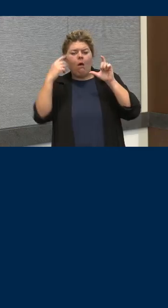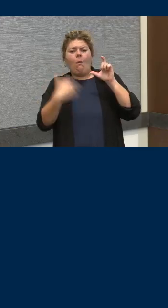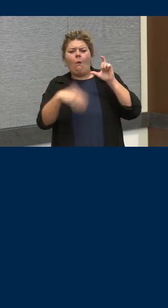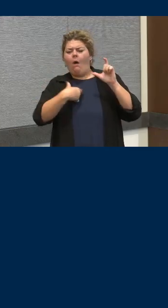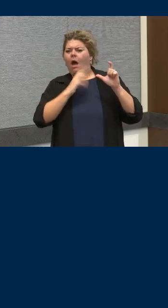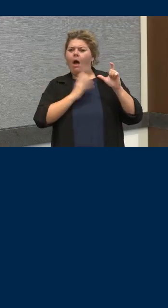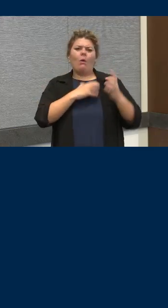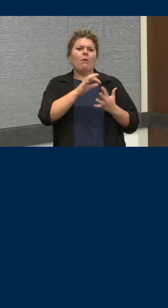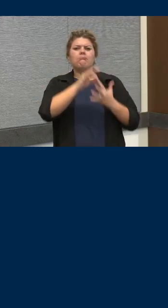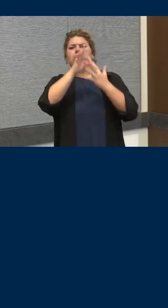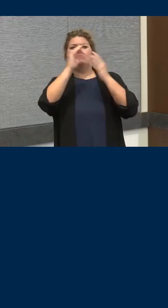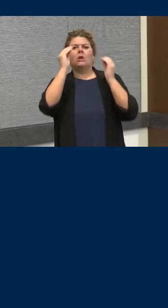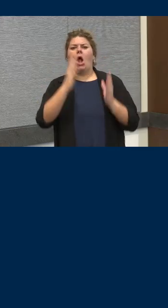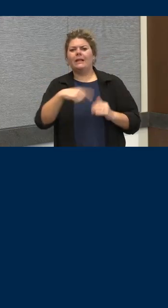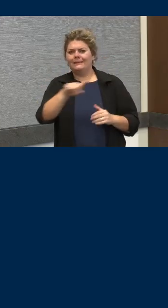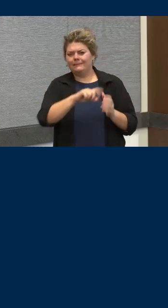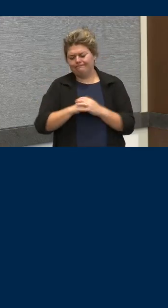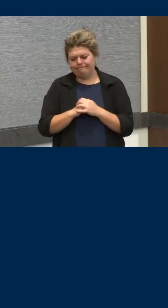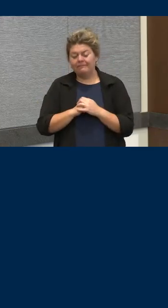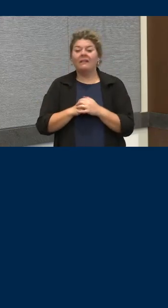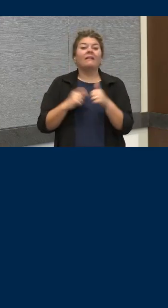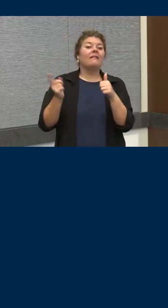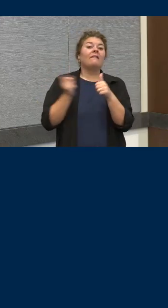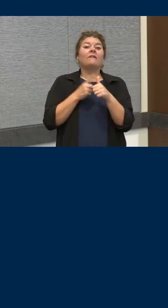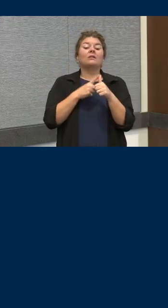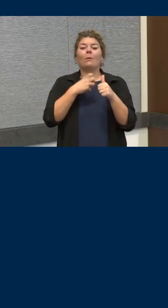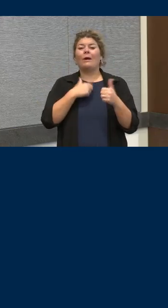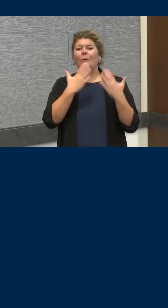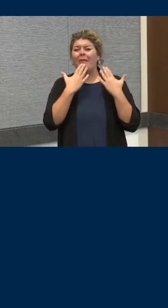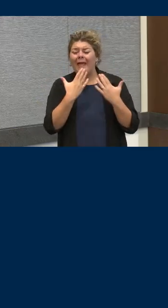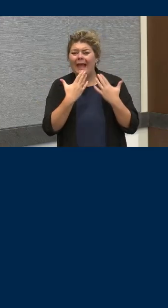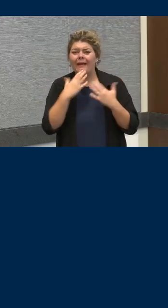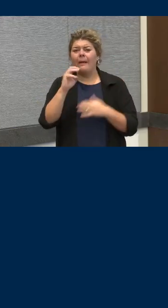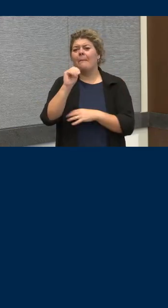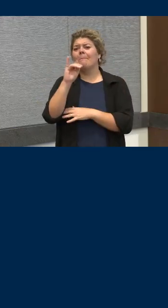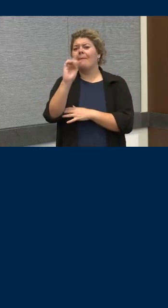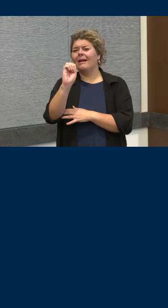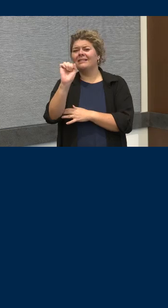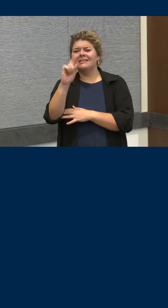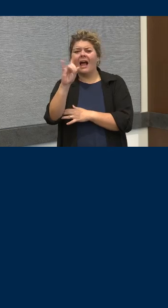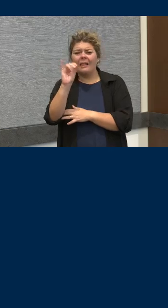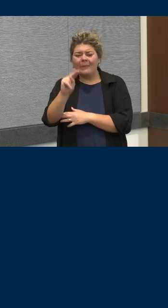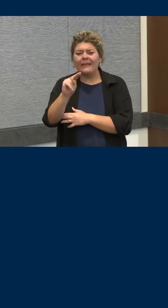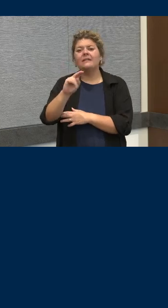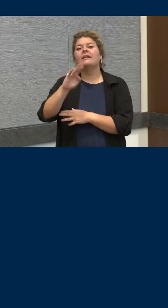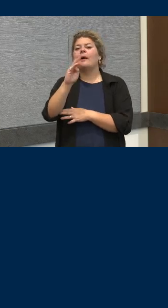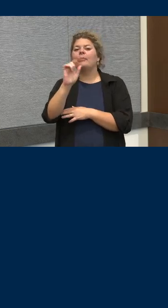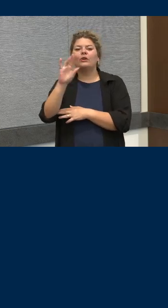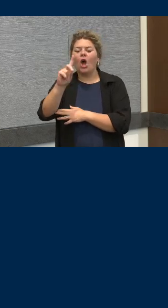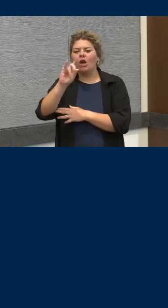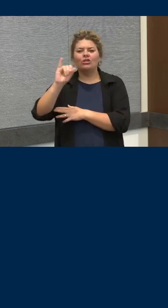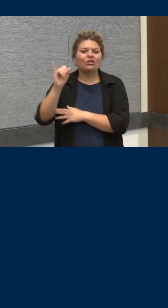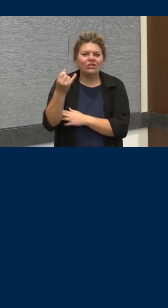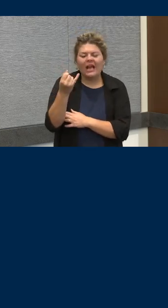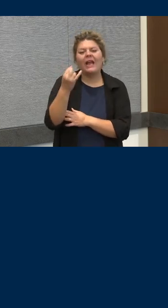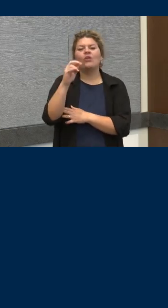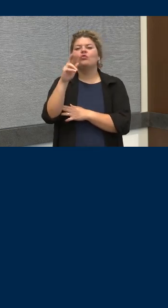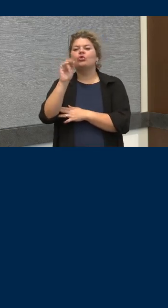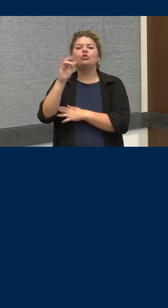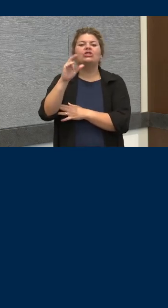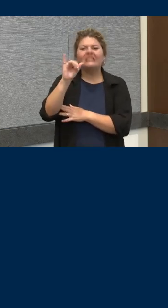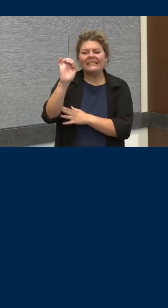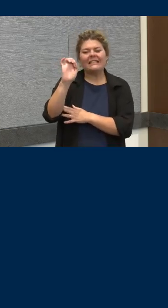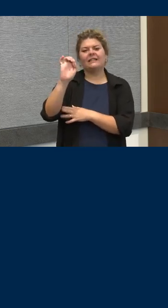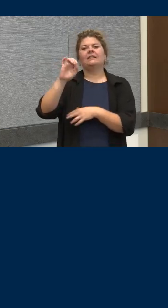colleagues. First, let me thank Mike Solomon, the Bernard J. Lucci Professor of Chemical Engineering, our